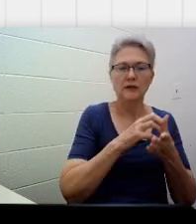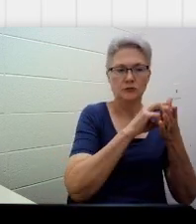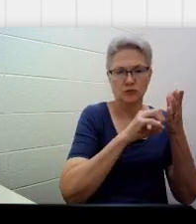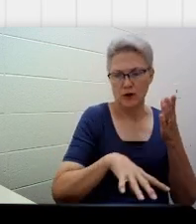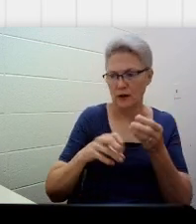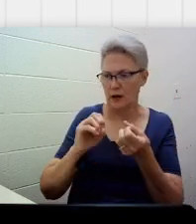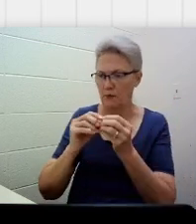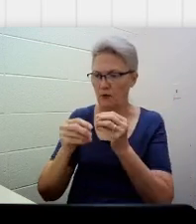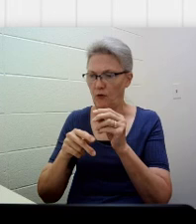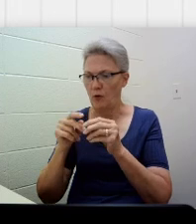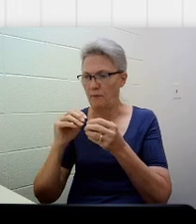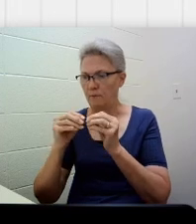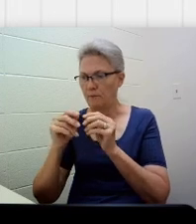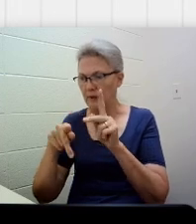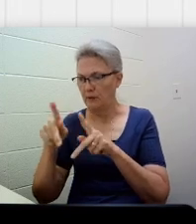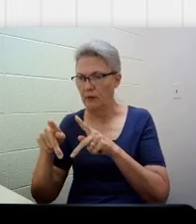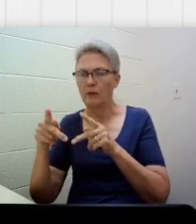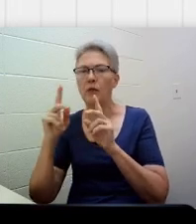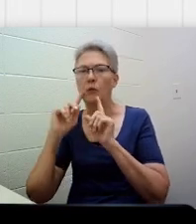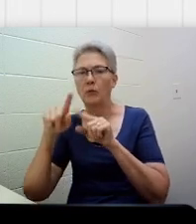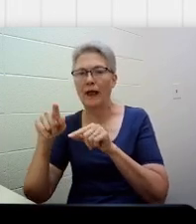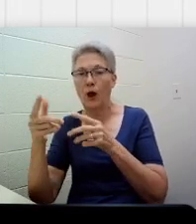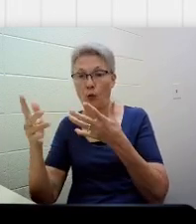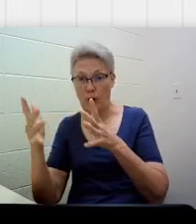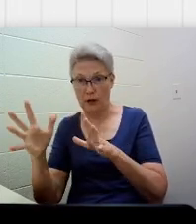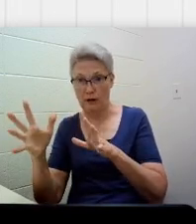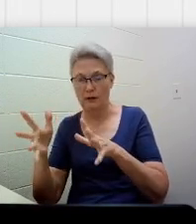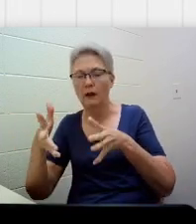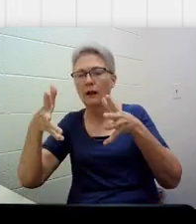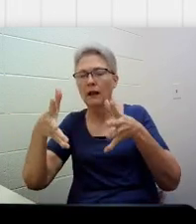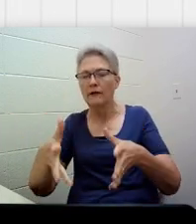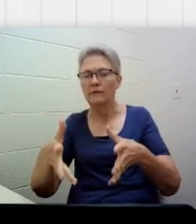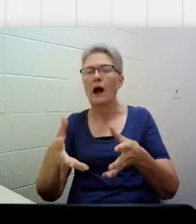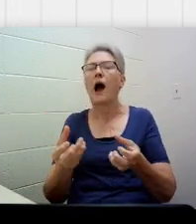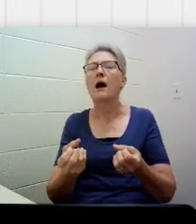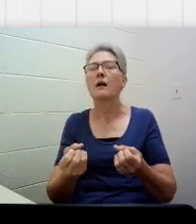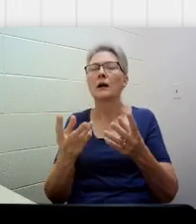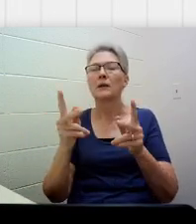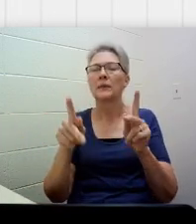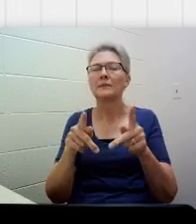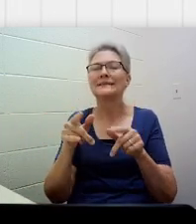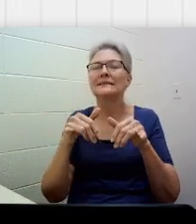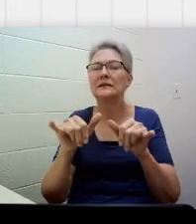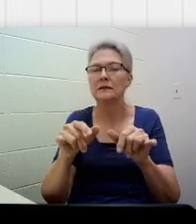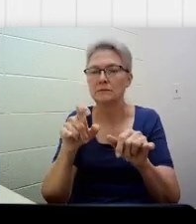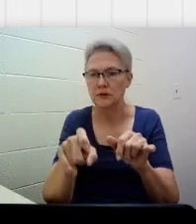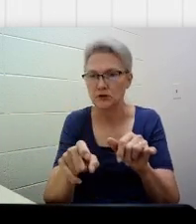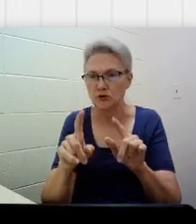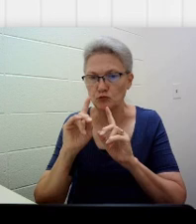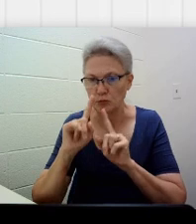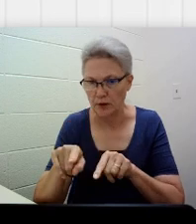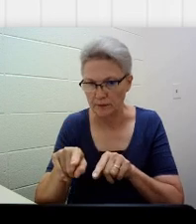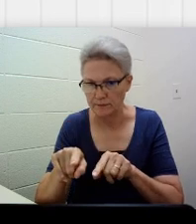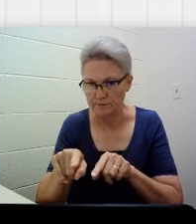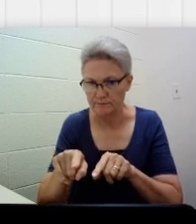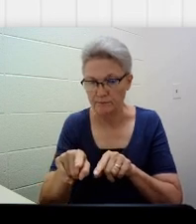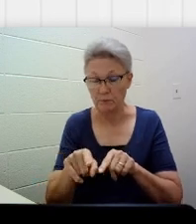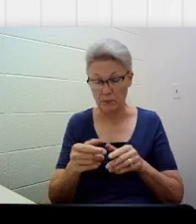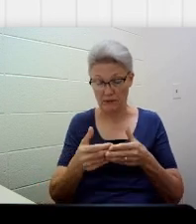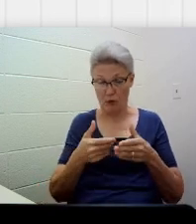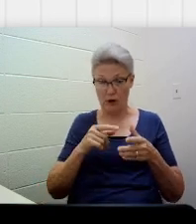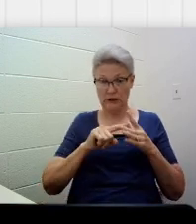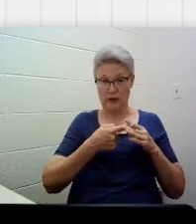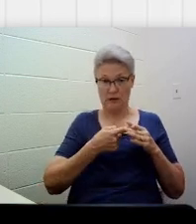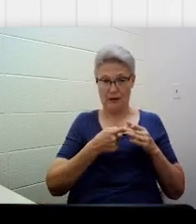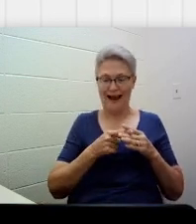number of people who have already replied. And that will leave me with how many people still need to reply. Before I begin though, I need to